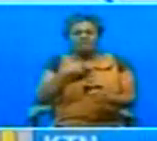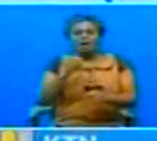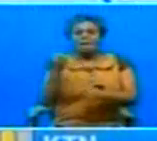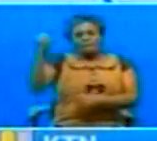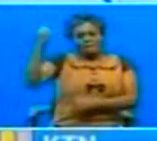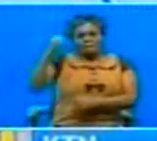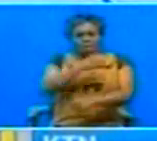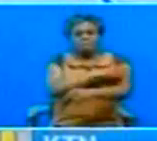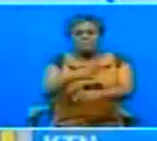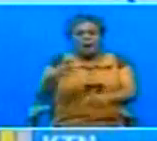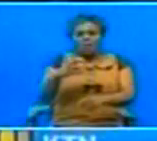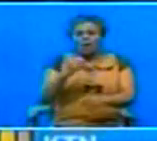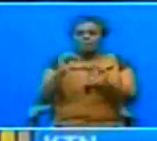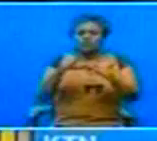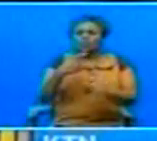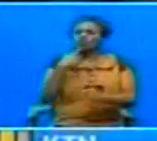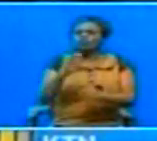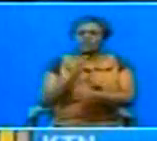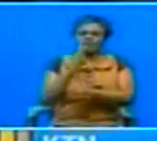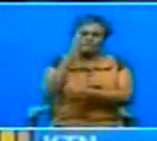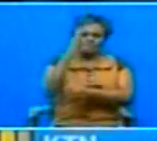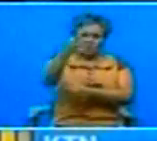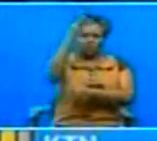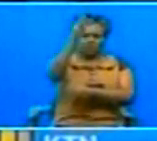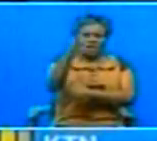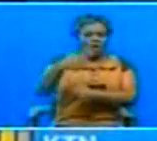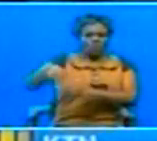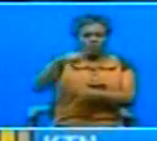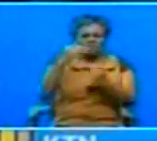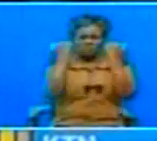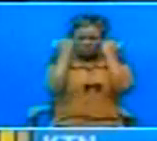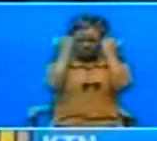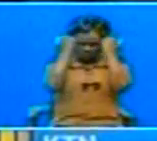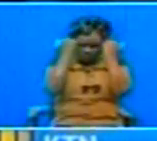powers to predict the future. We were stigmatized.